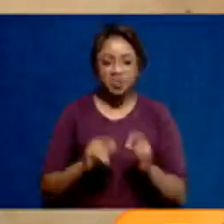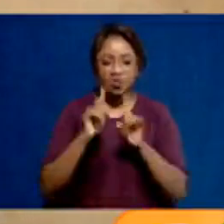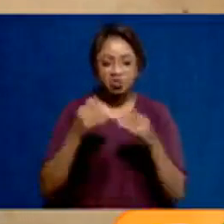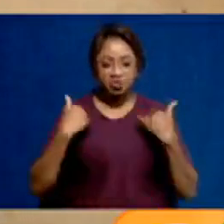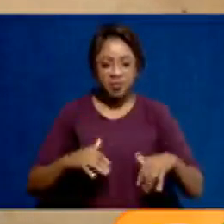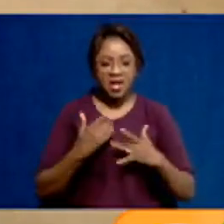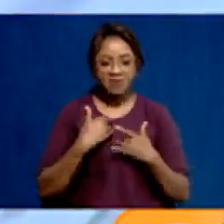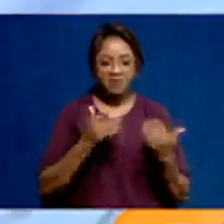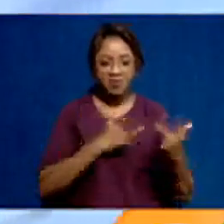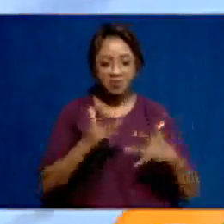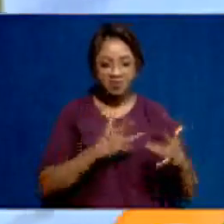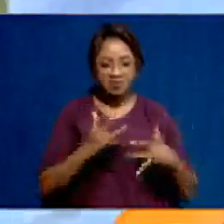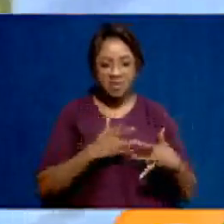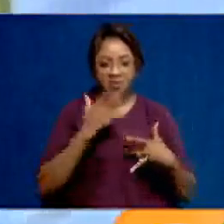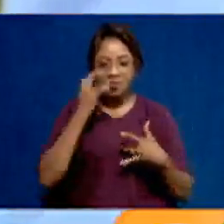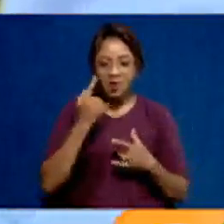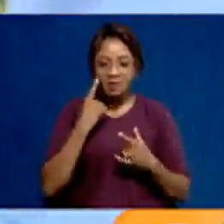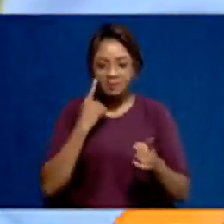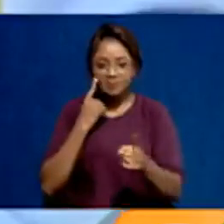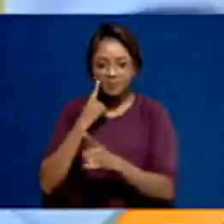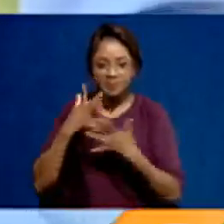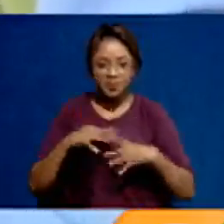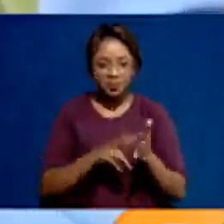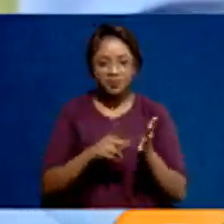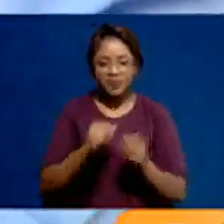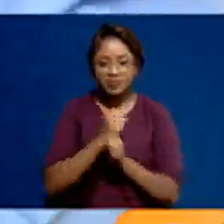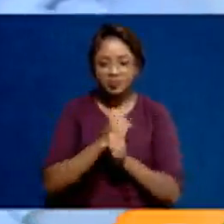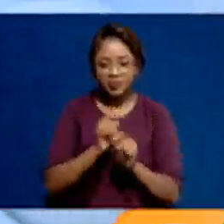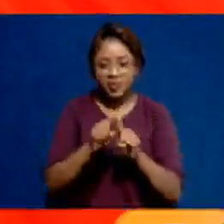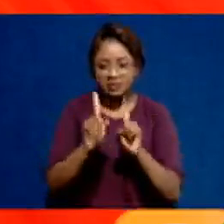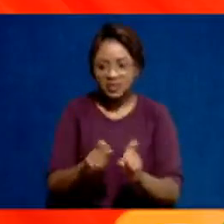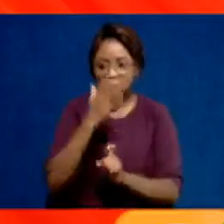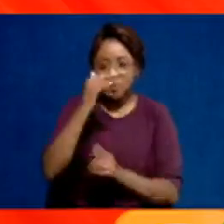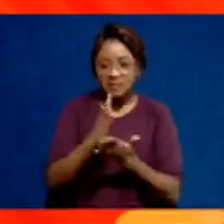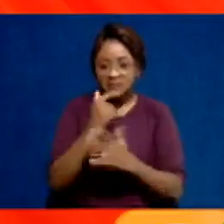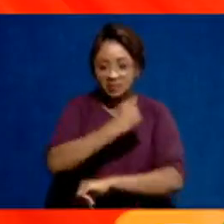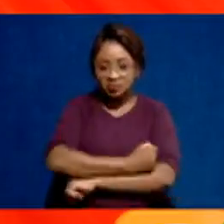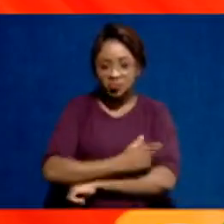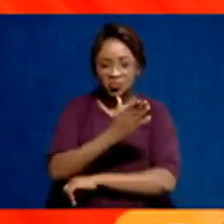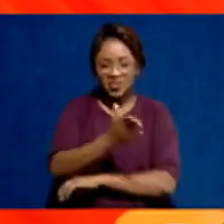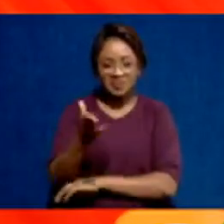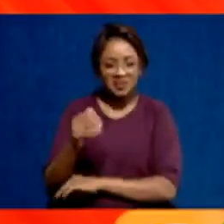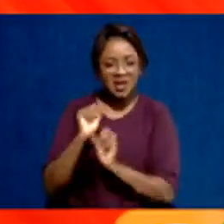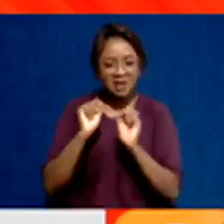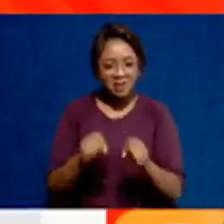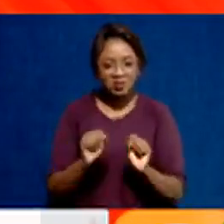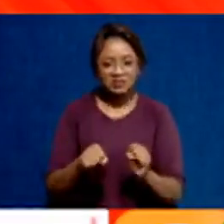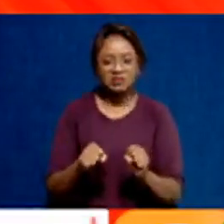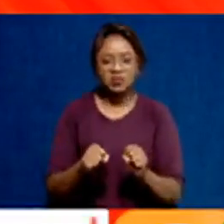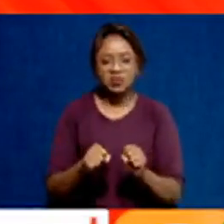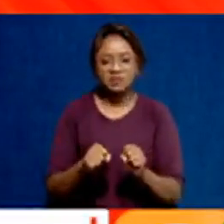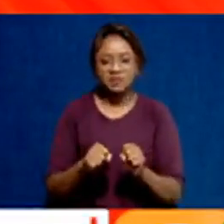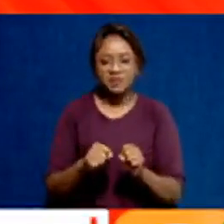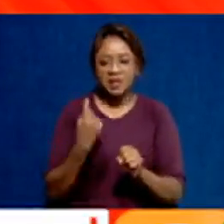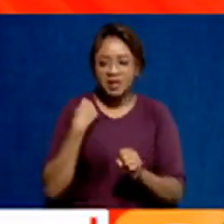number that failed to sit the examination. I see to could point to a situation where some schools could be inflating the figures of